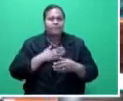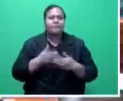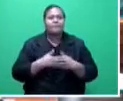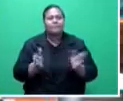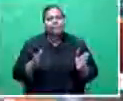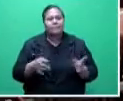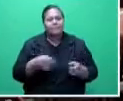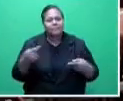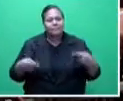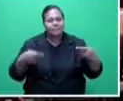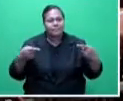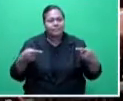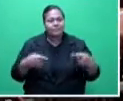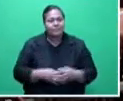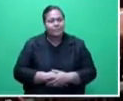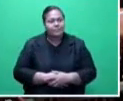Thank you.